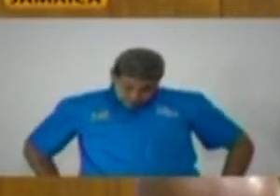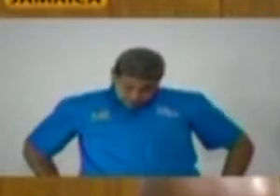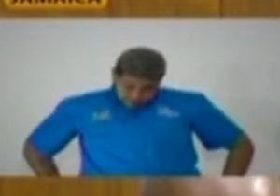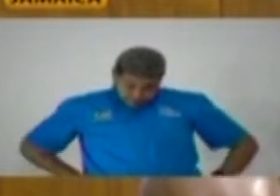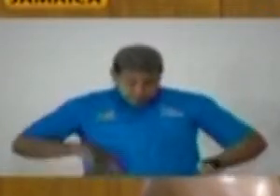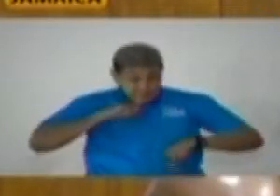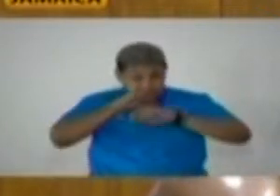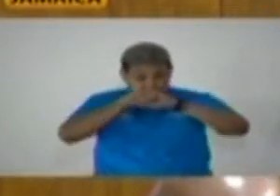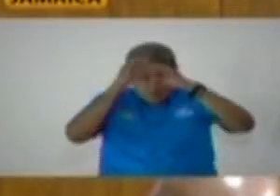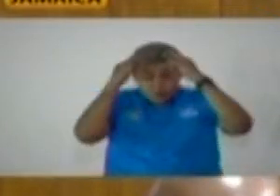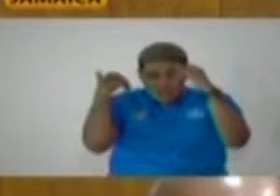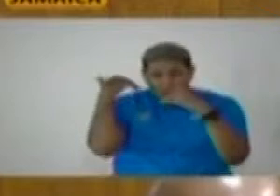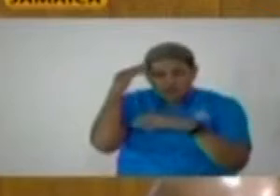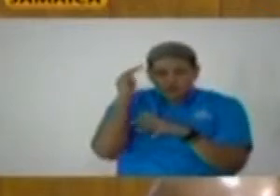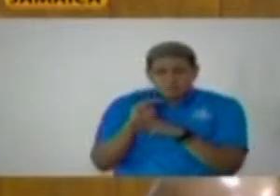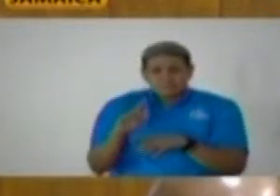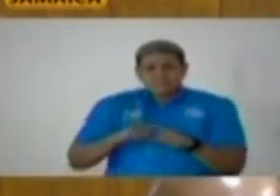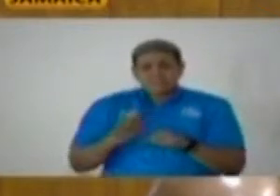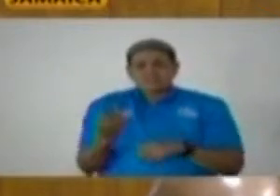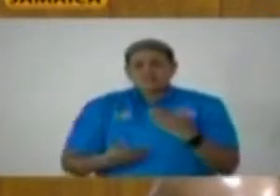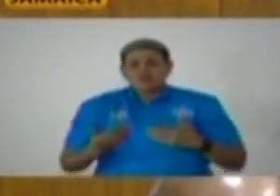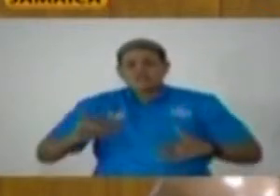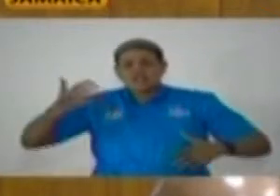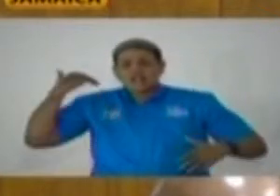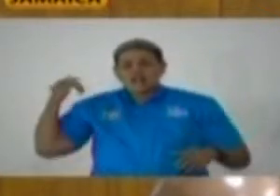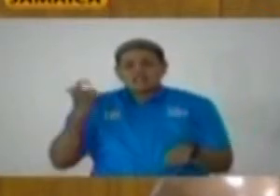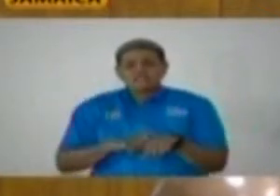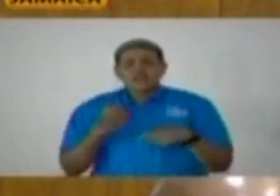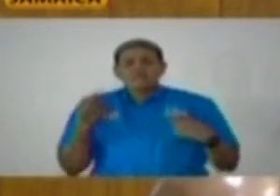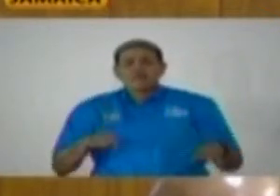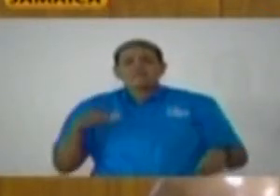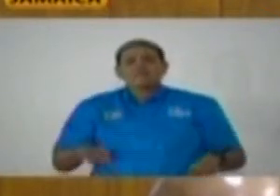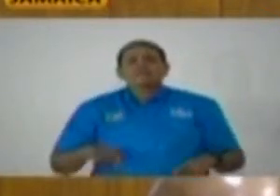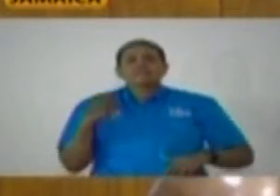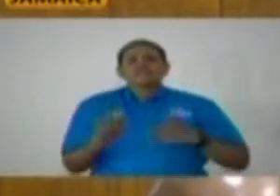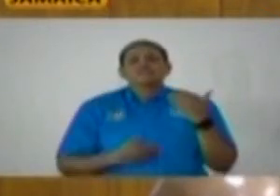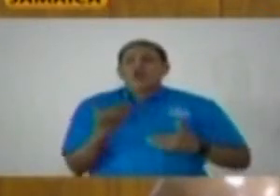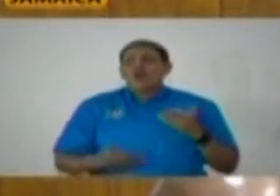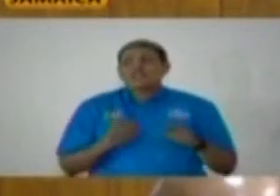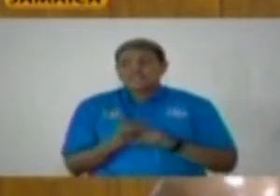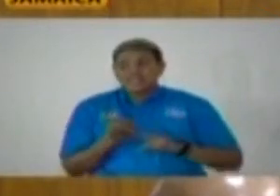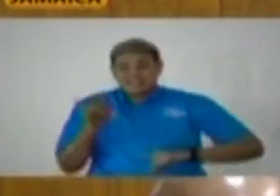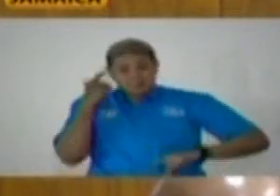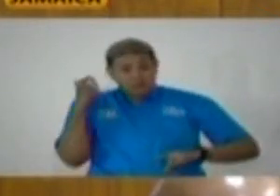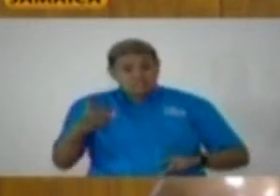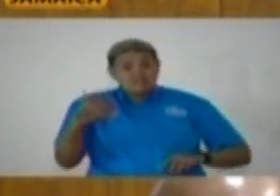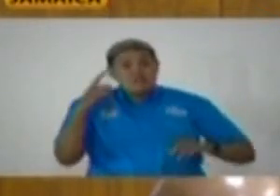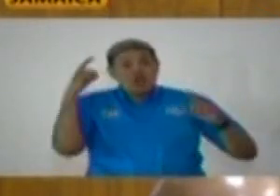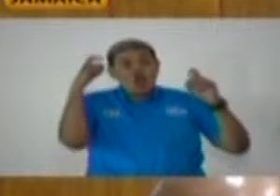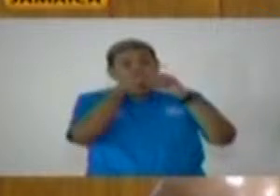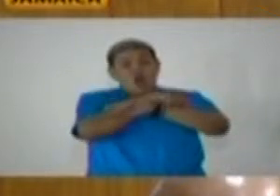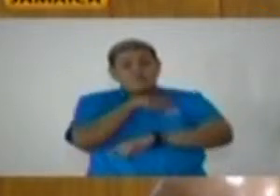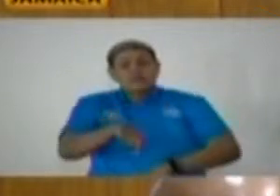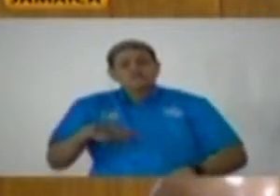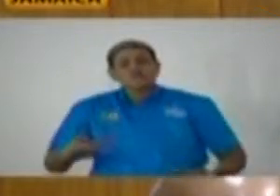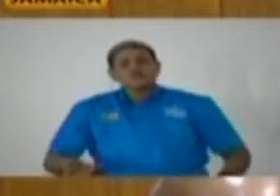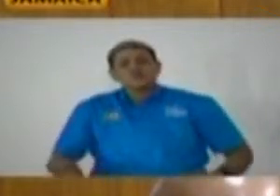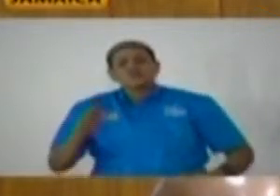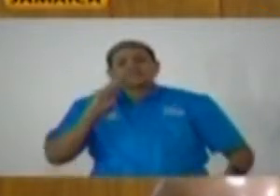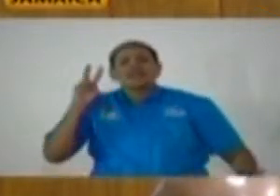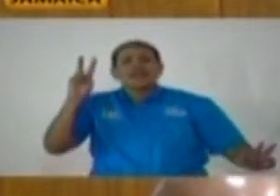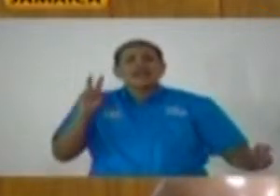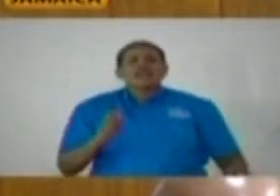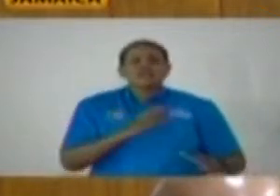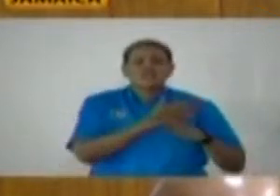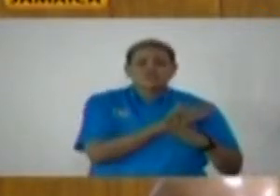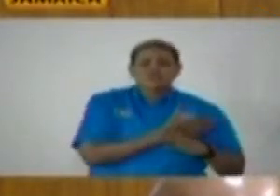I know the minister started this process some time ago, but this process, because of the complexity, there have been issues